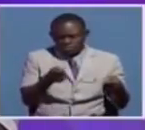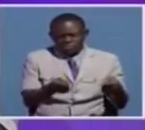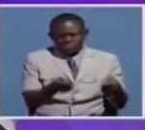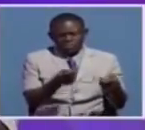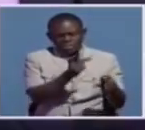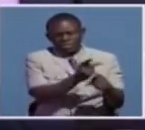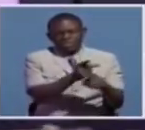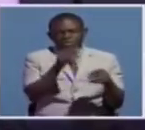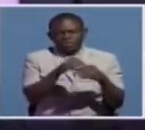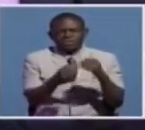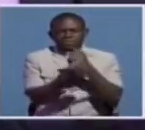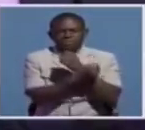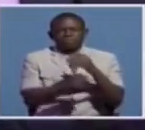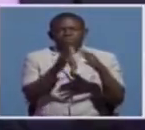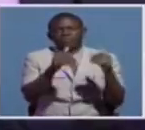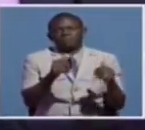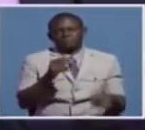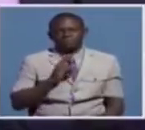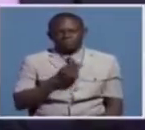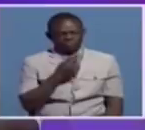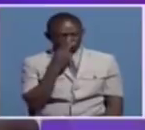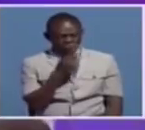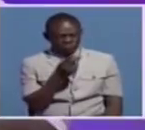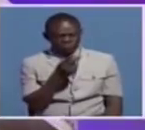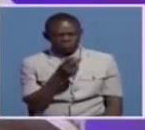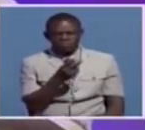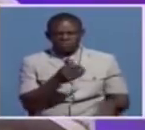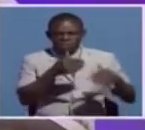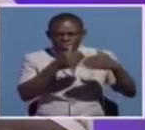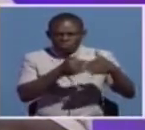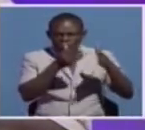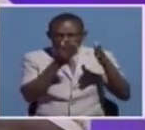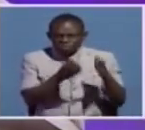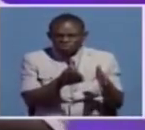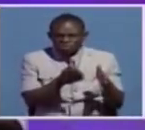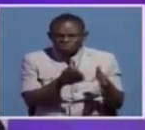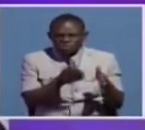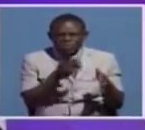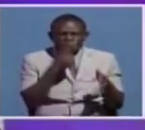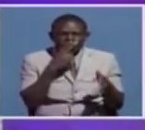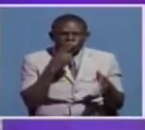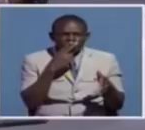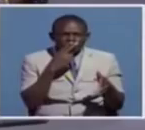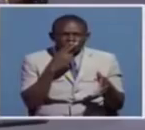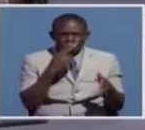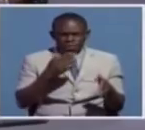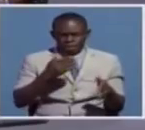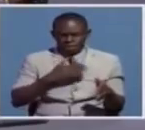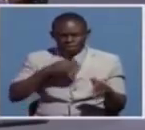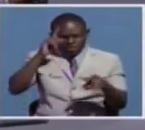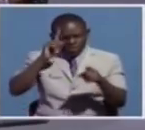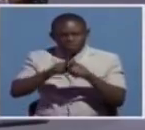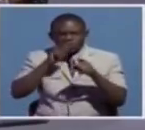people smoking. So we took a whole box of cigarettes, went around the corner of State House, we hid there, and we smoked that whole